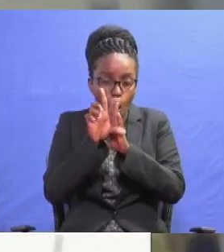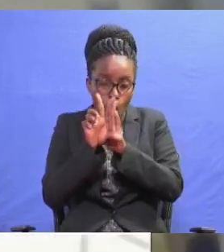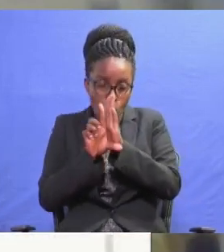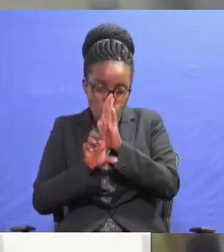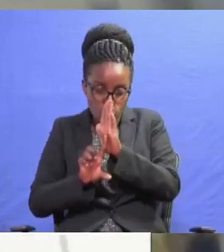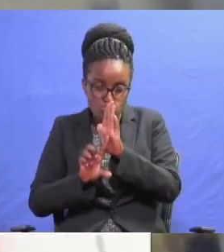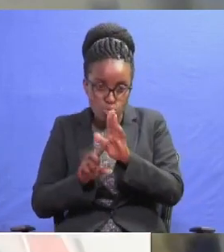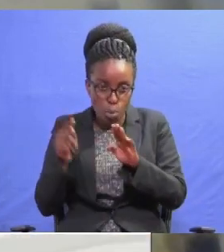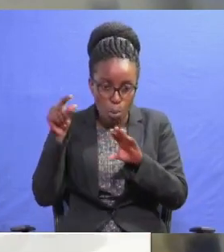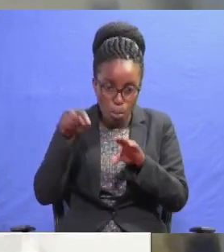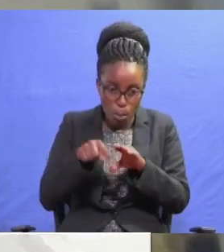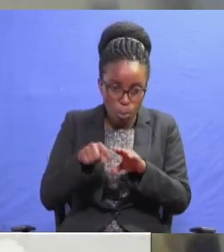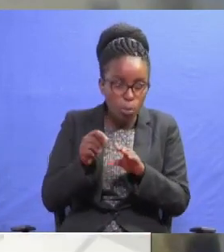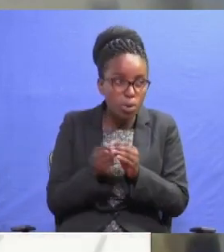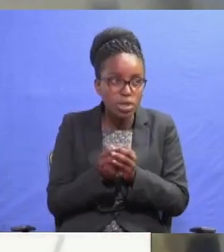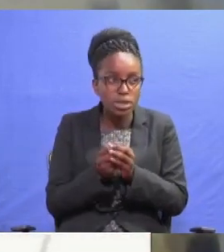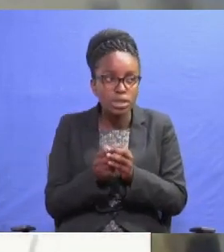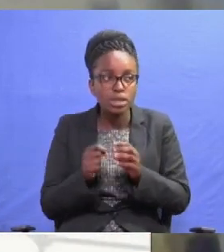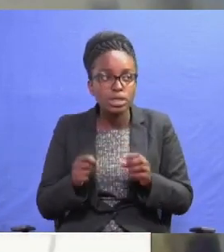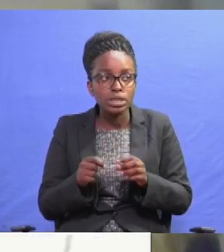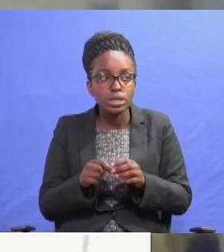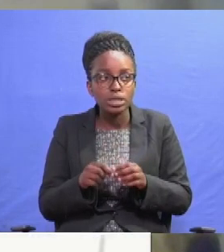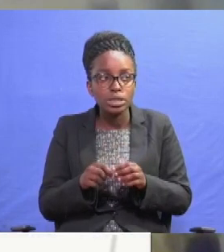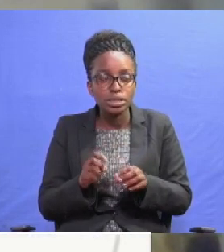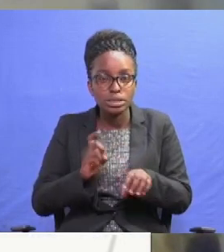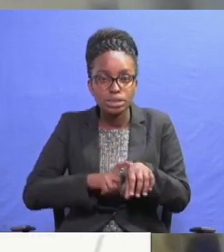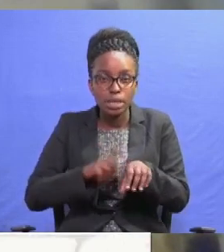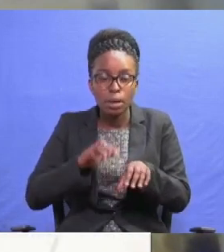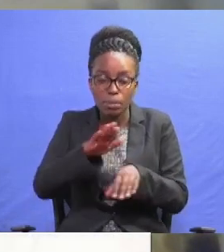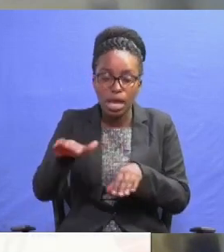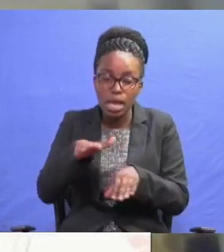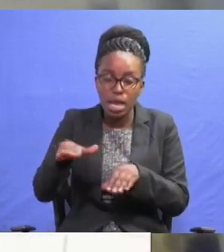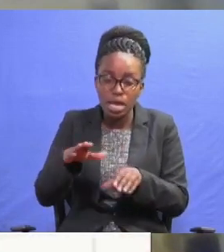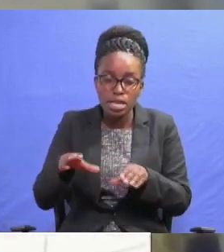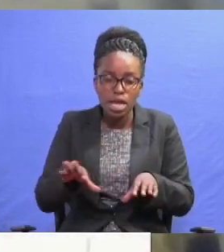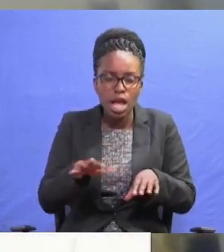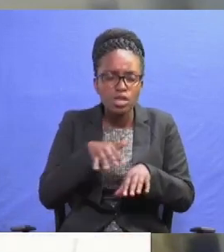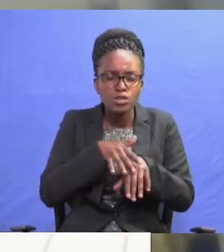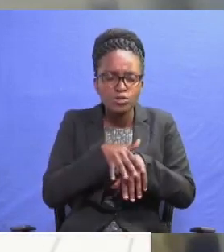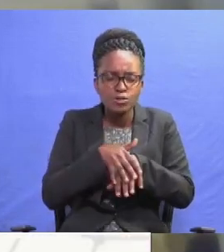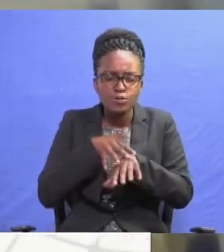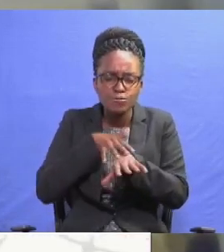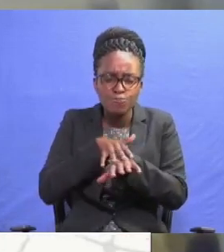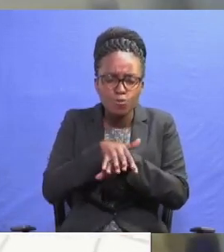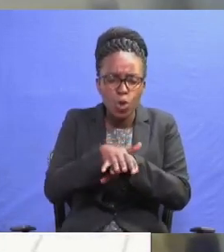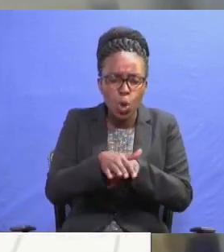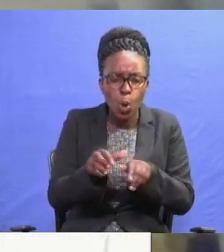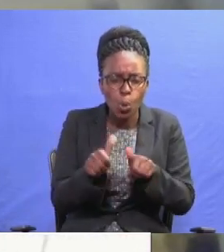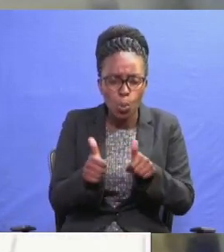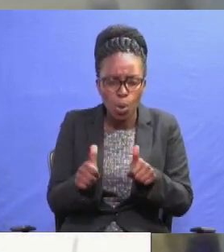the riverine areas. And from the riverine areas, it will flow all the way to the oceans, the Indian Ocean or the